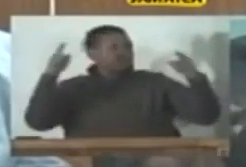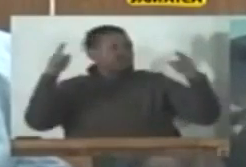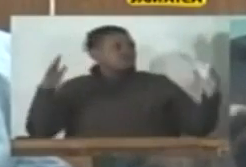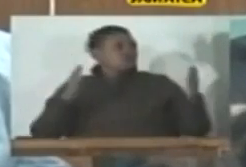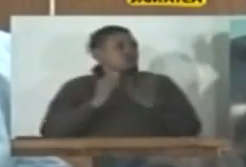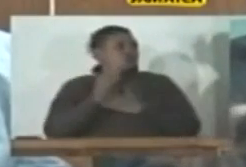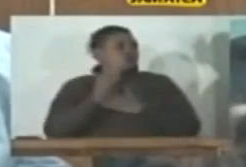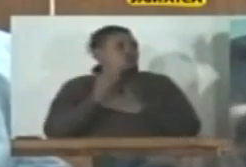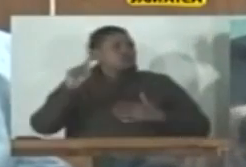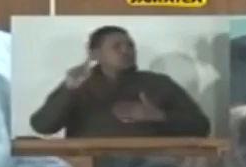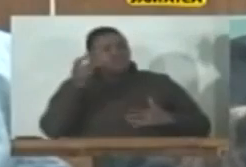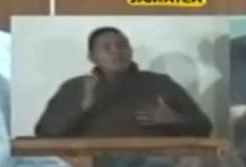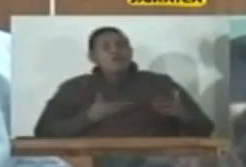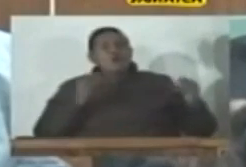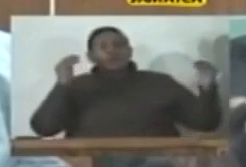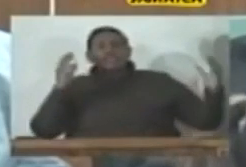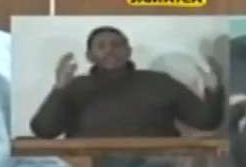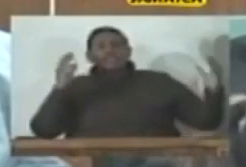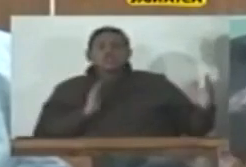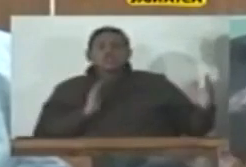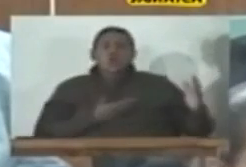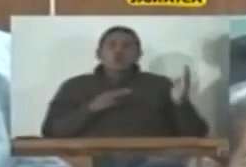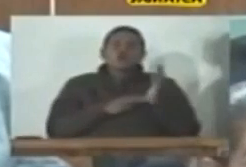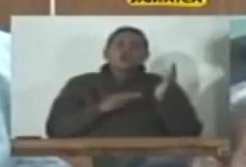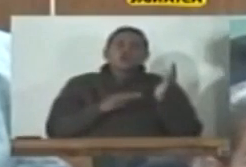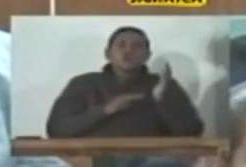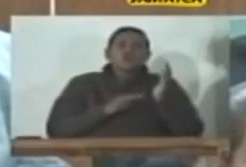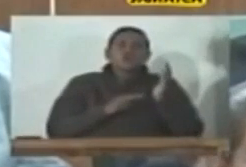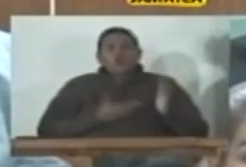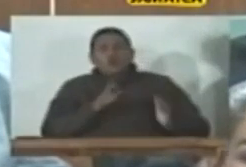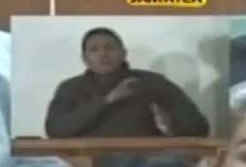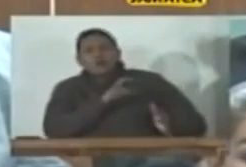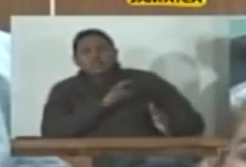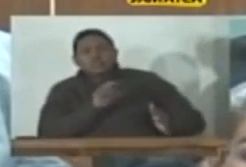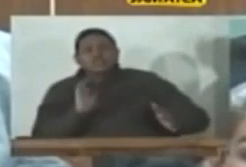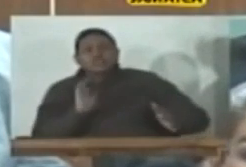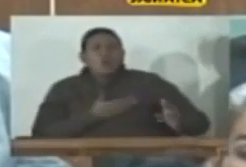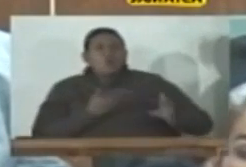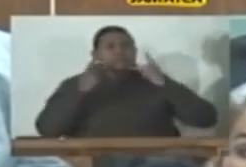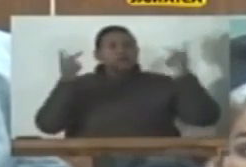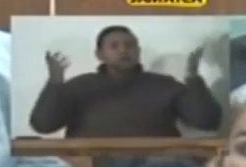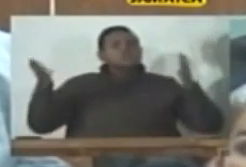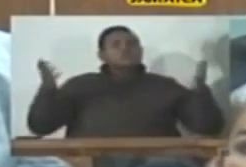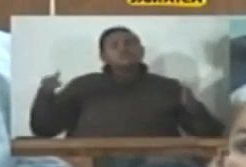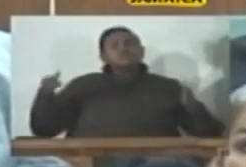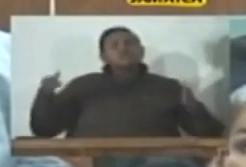public servants could have been paid a real increase for the current 4-year wage cycle,